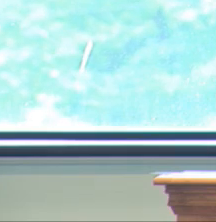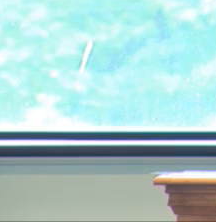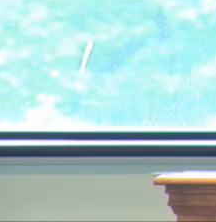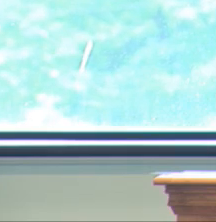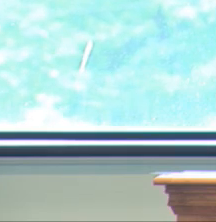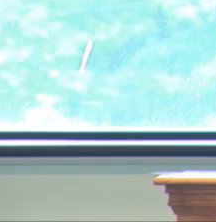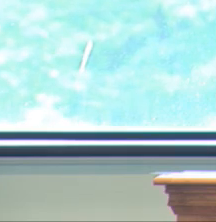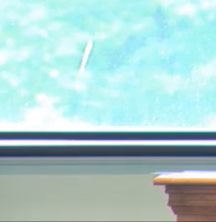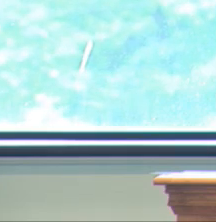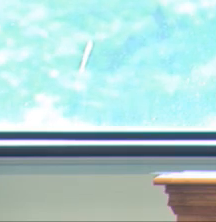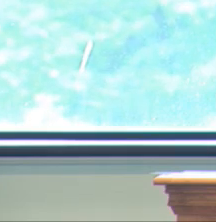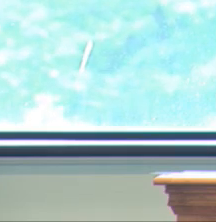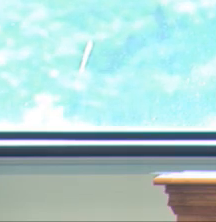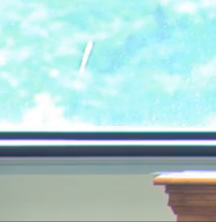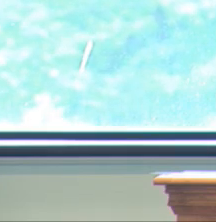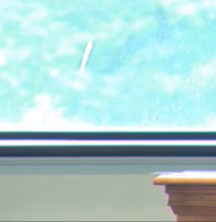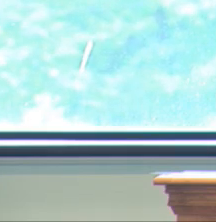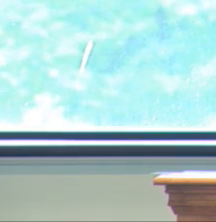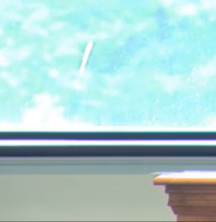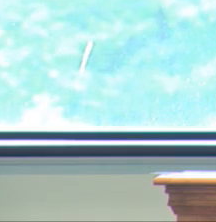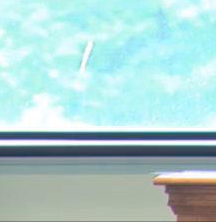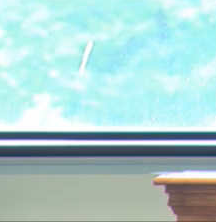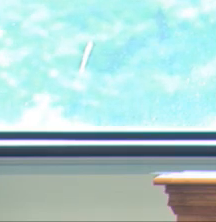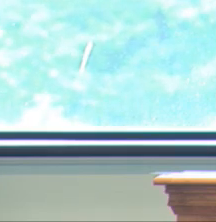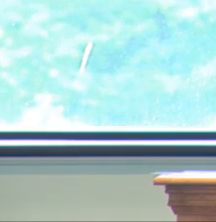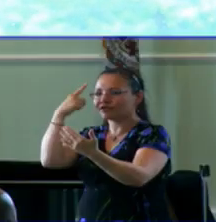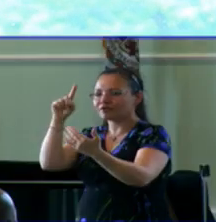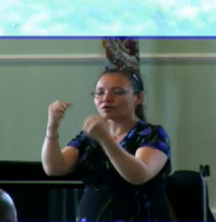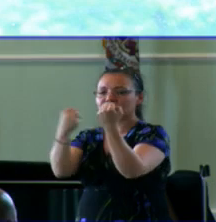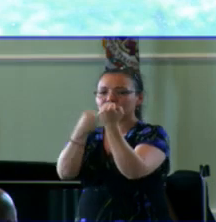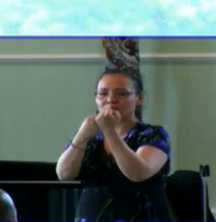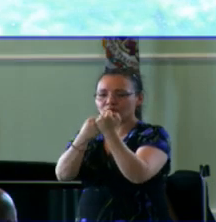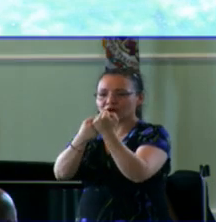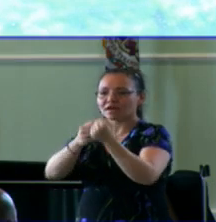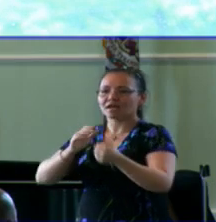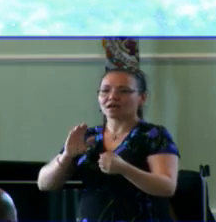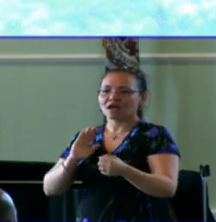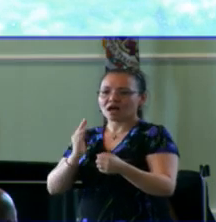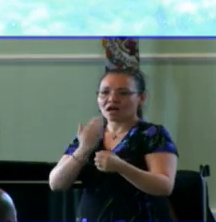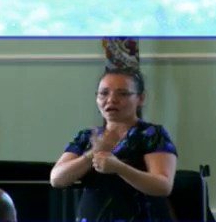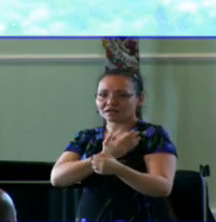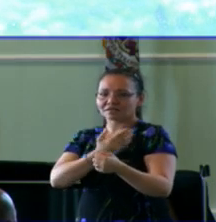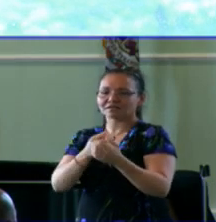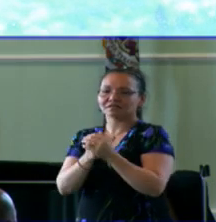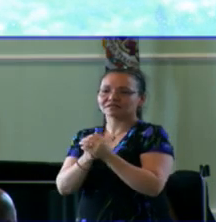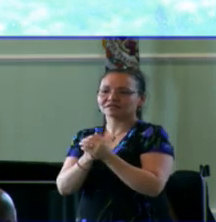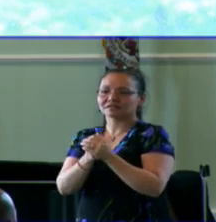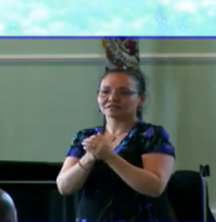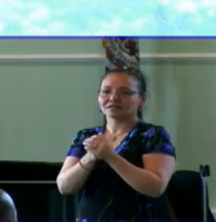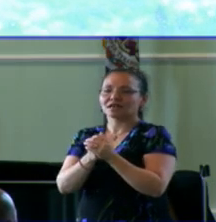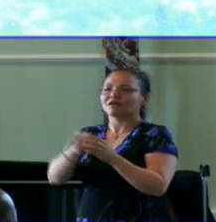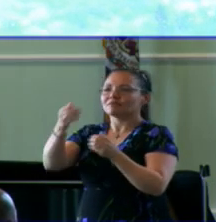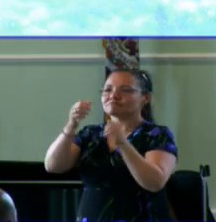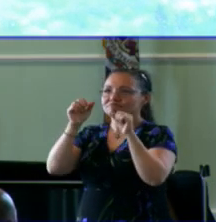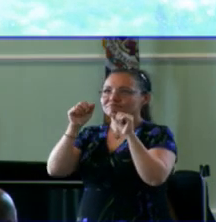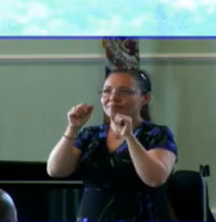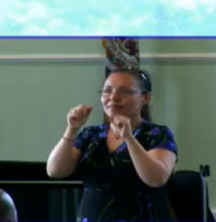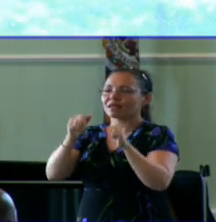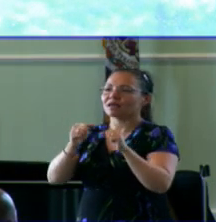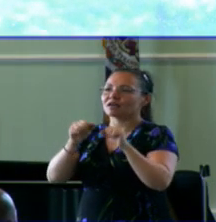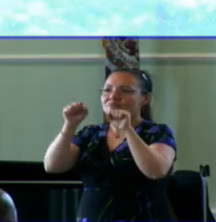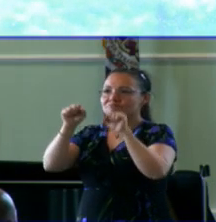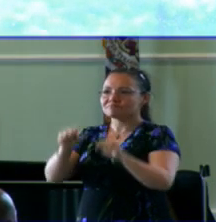thanks to you for supporting us and helping us. May God richly bless